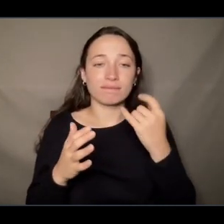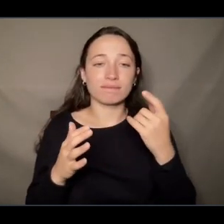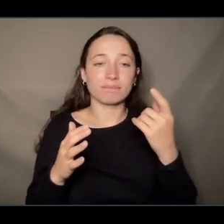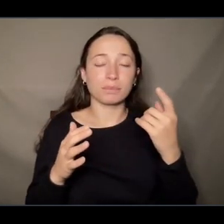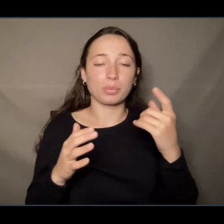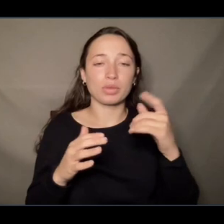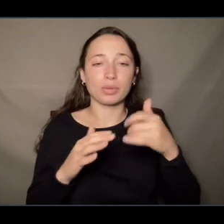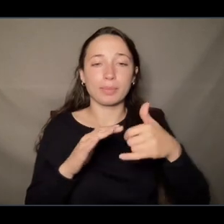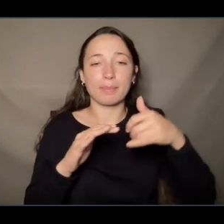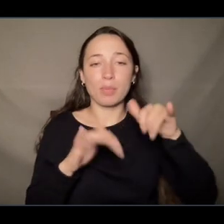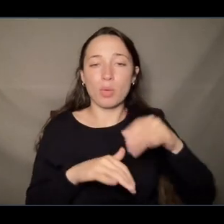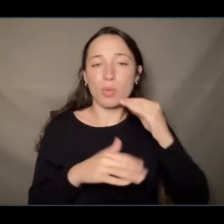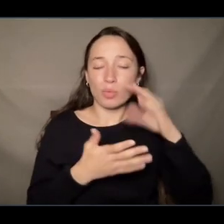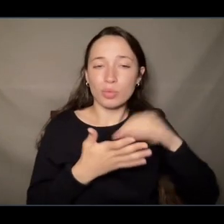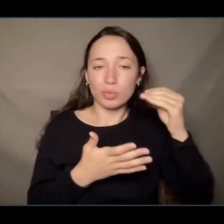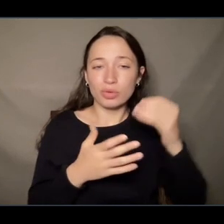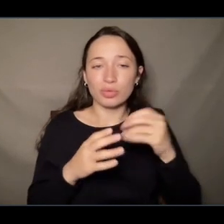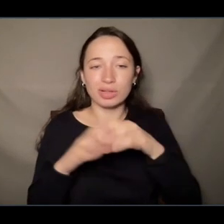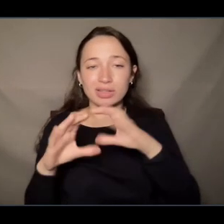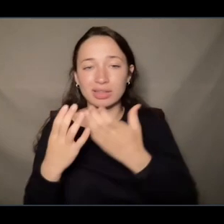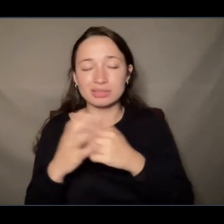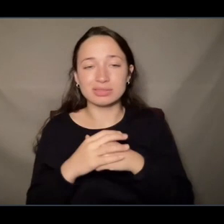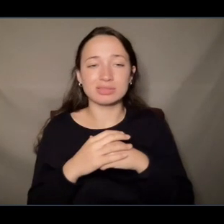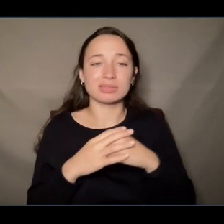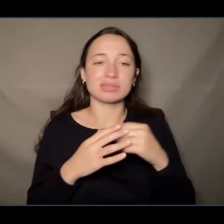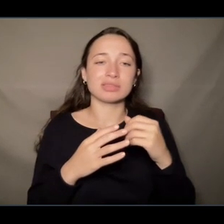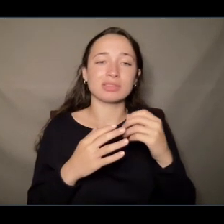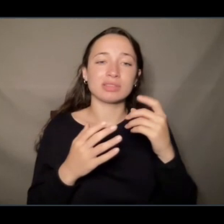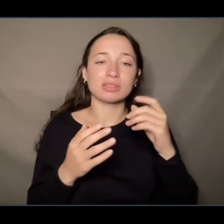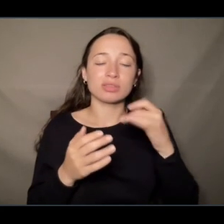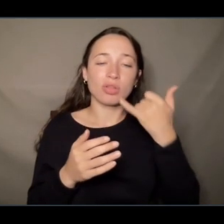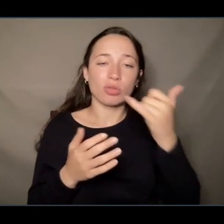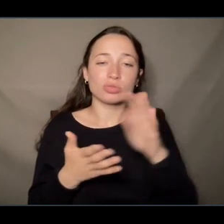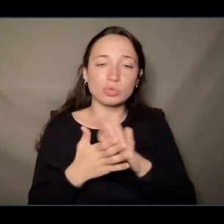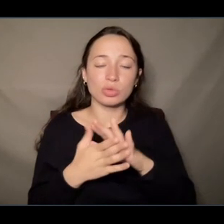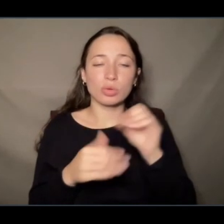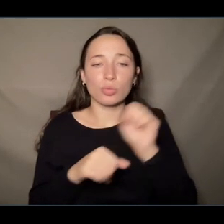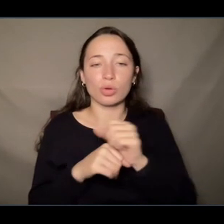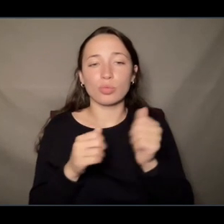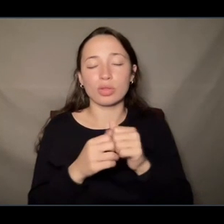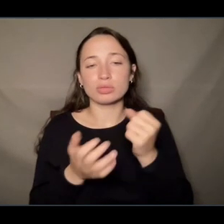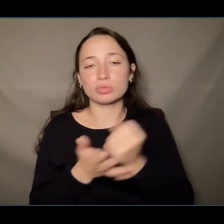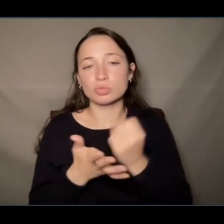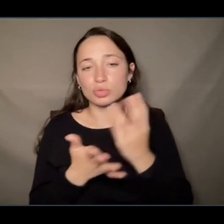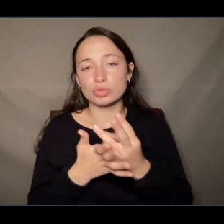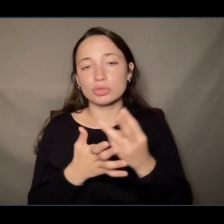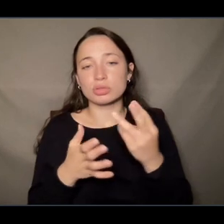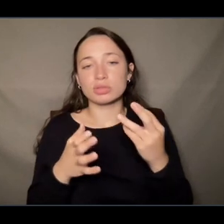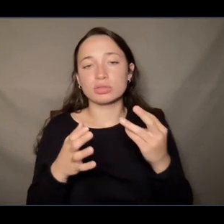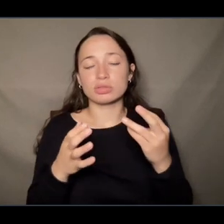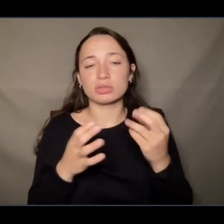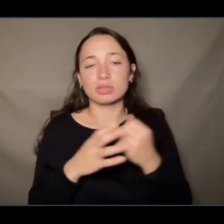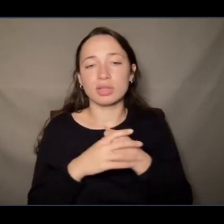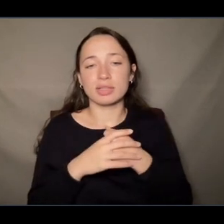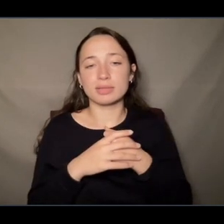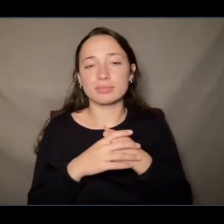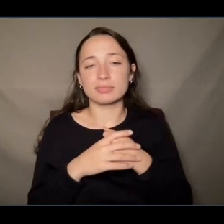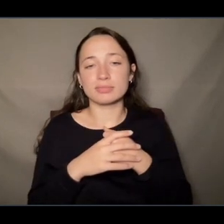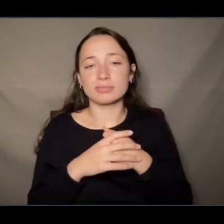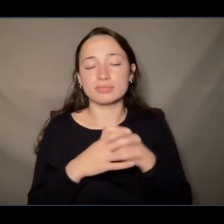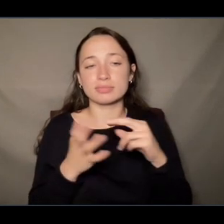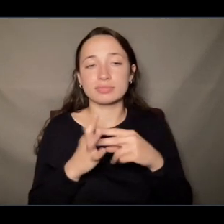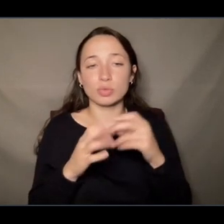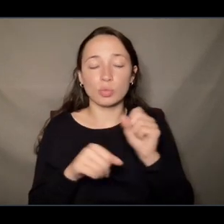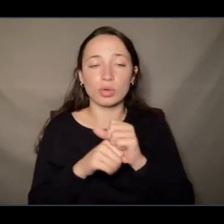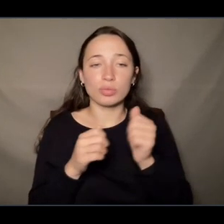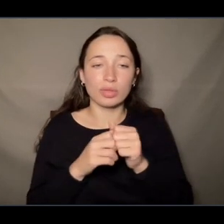it's remote learning or in class, then you call the school and work with the social workers there in order to work